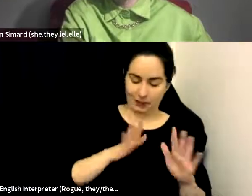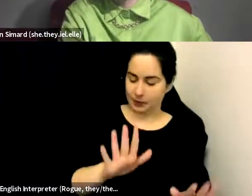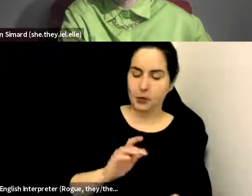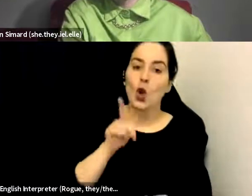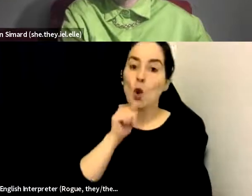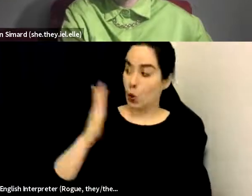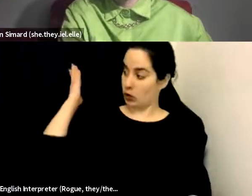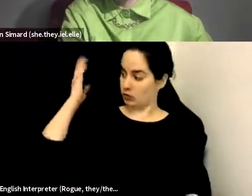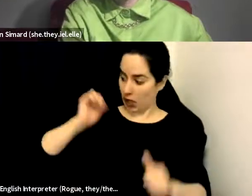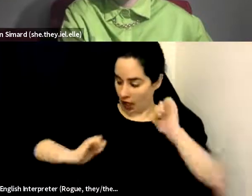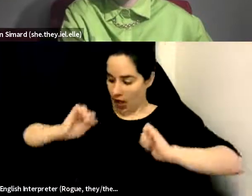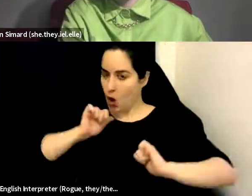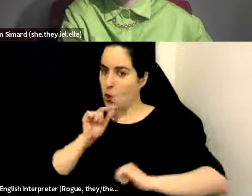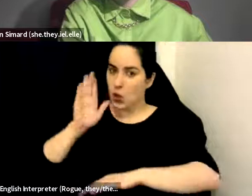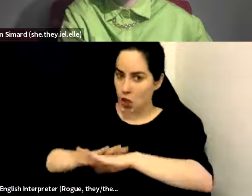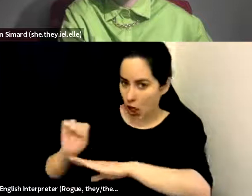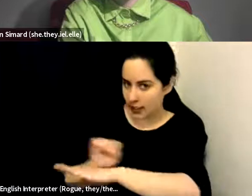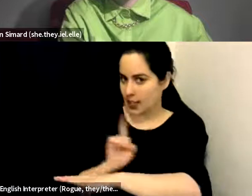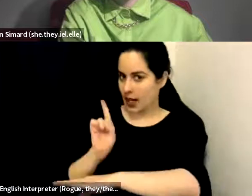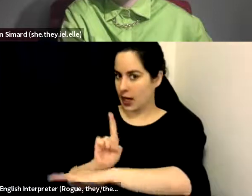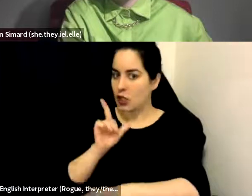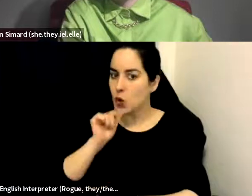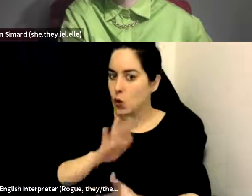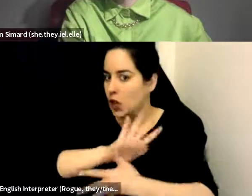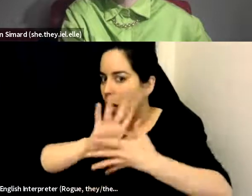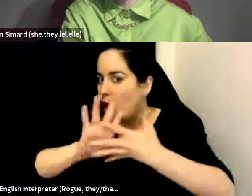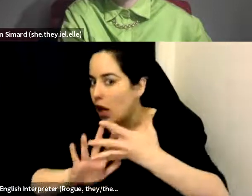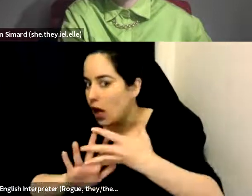stage telling them. What I'm not seeing is leadership positions.